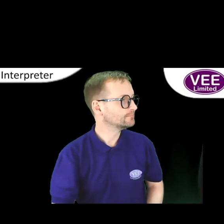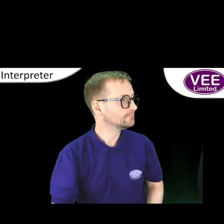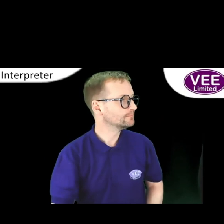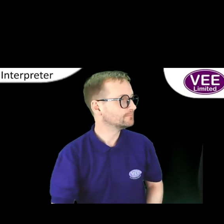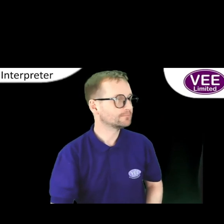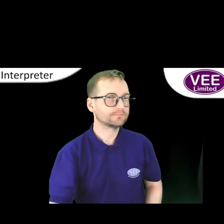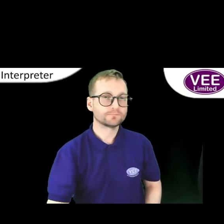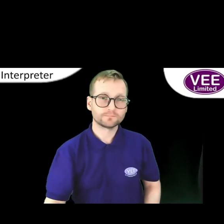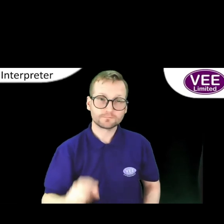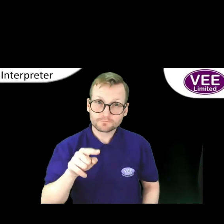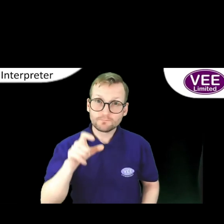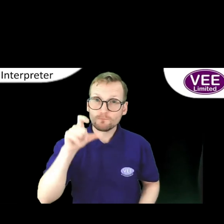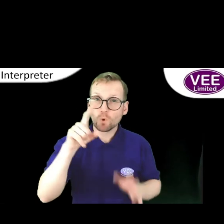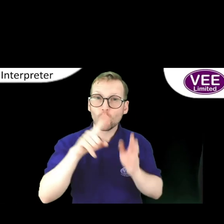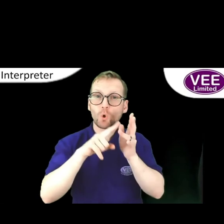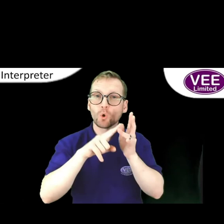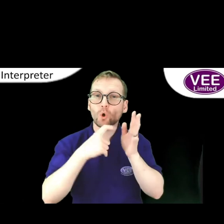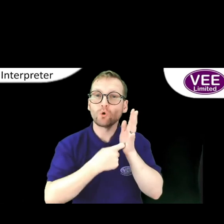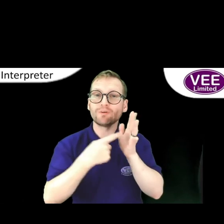Curry doon, a miner's lullaby.